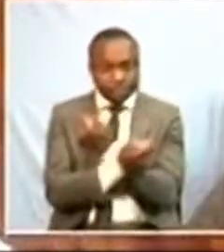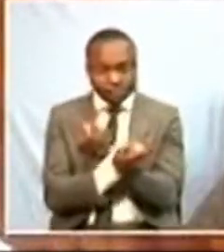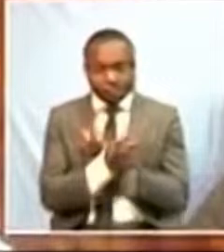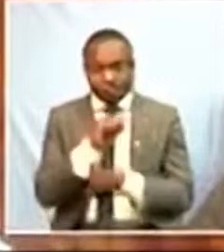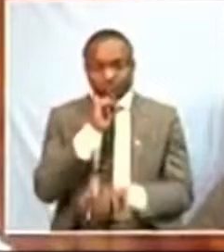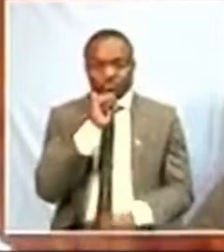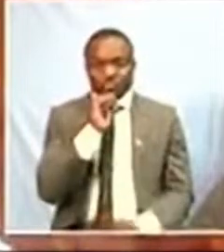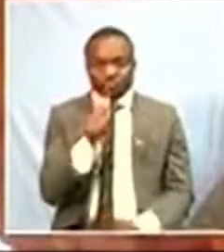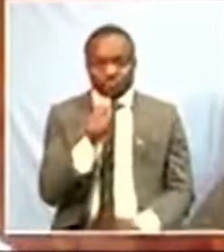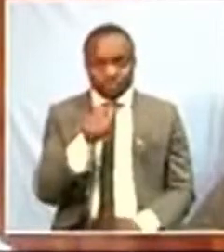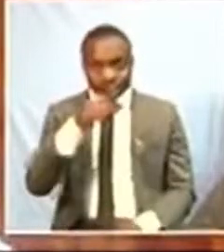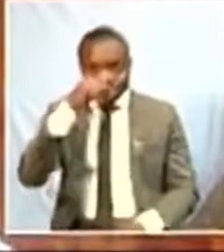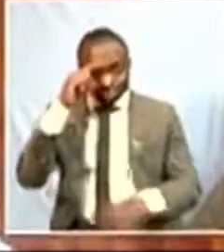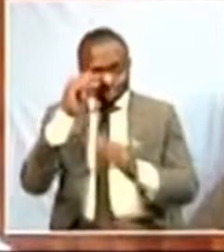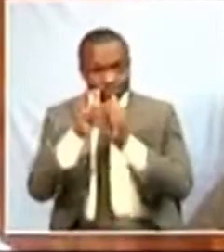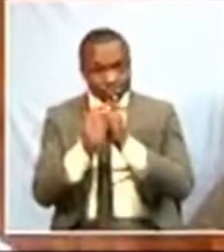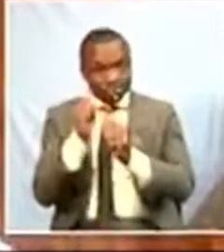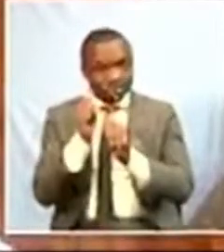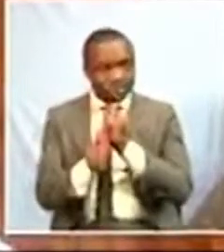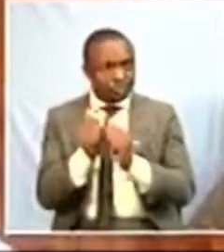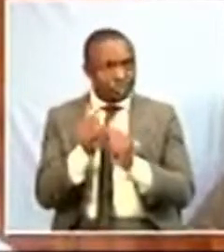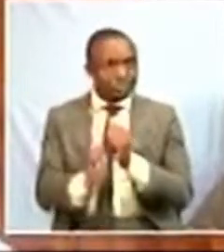not because of